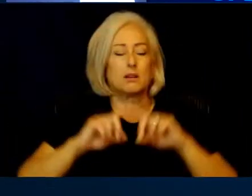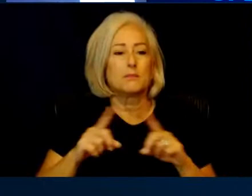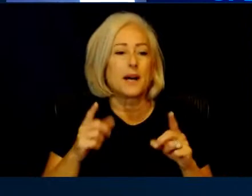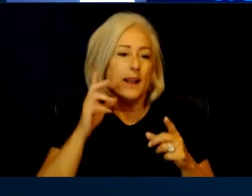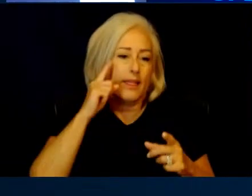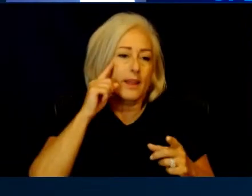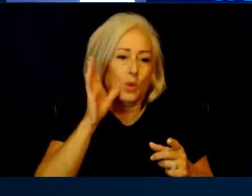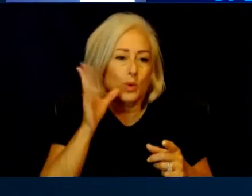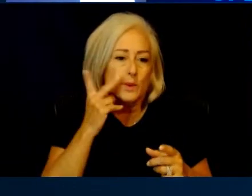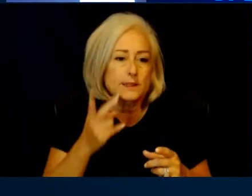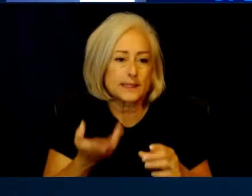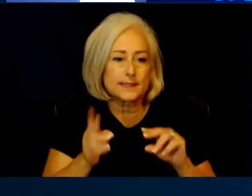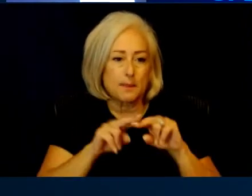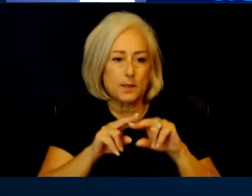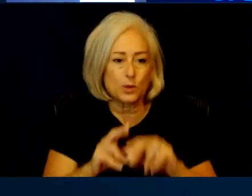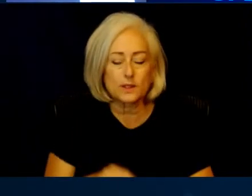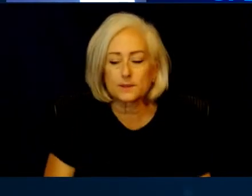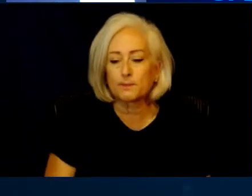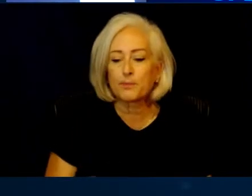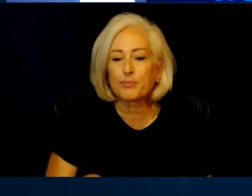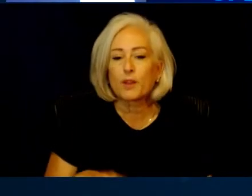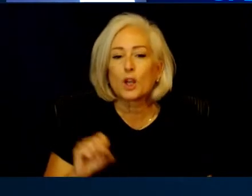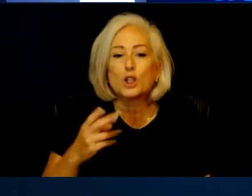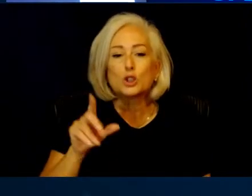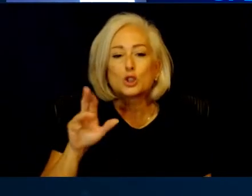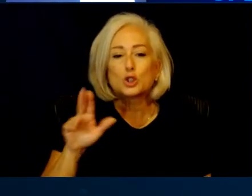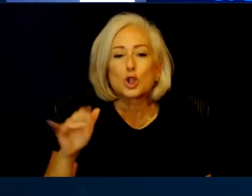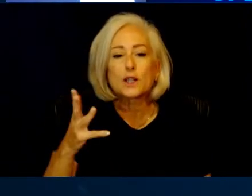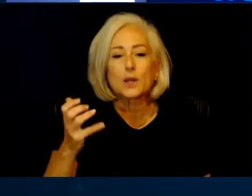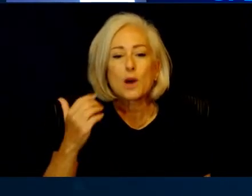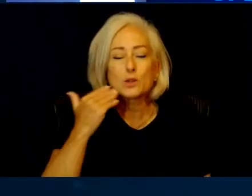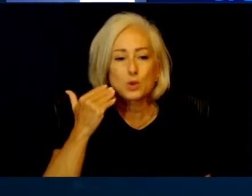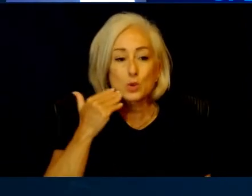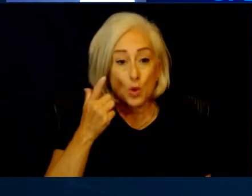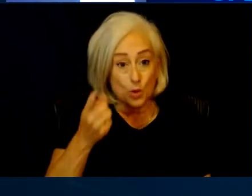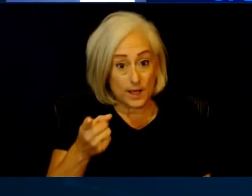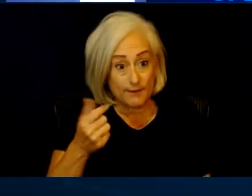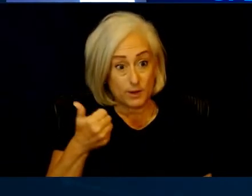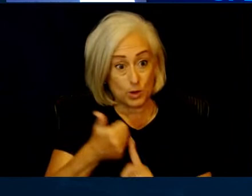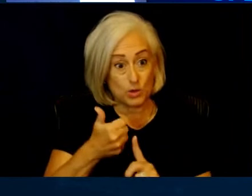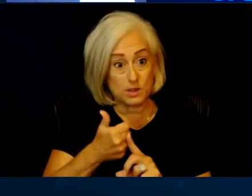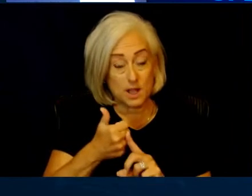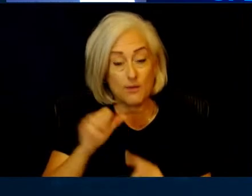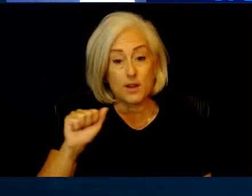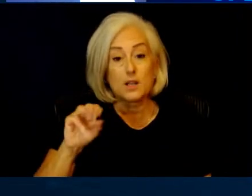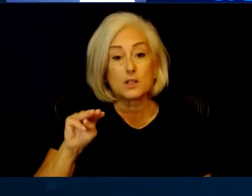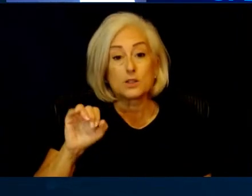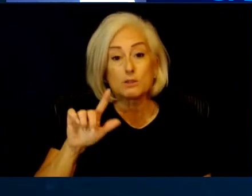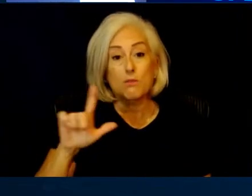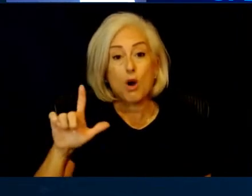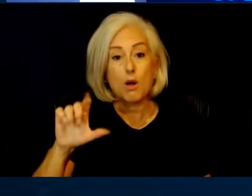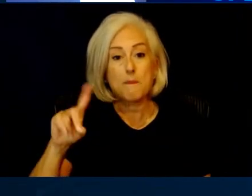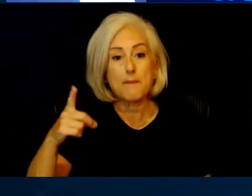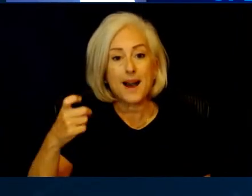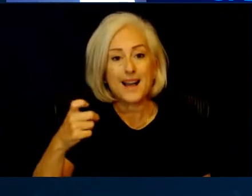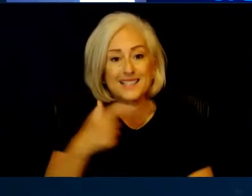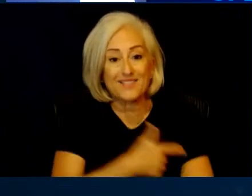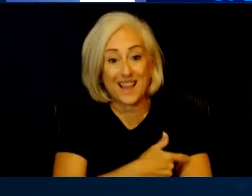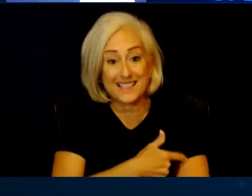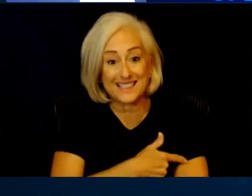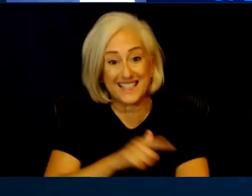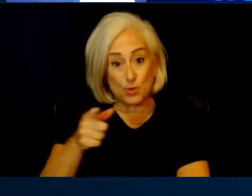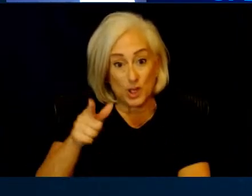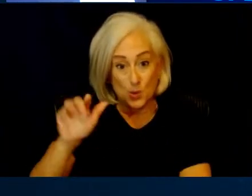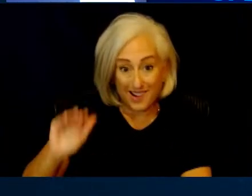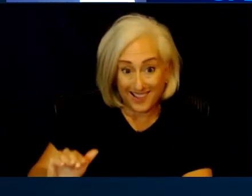Shirley has a question for Dr. Hawkinson. Shirley wants to know, if you had a smallpox vaccine as a child, do you need another vaccine as an adult